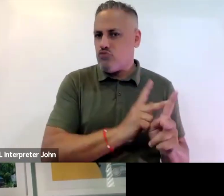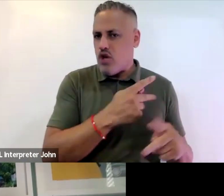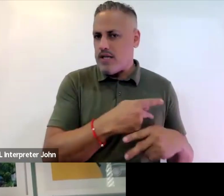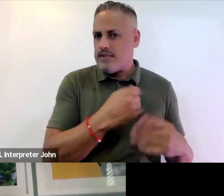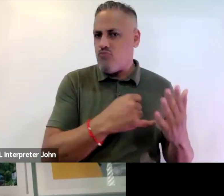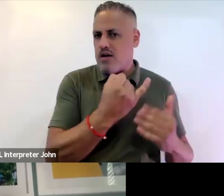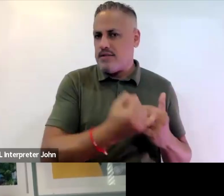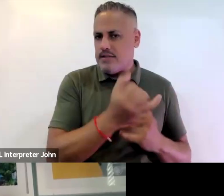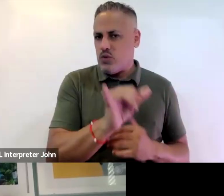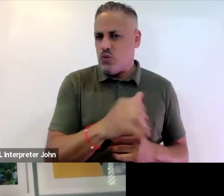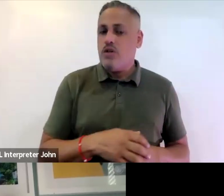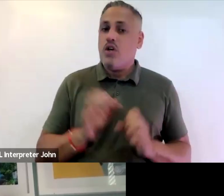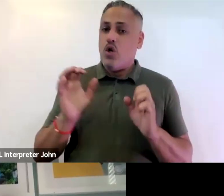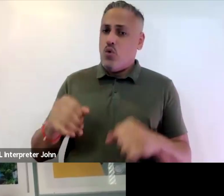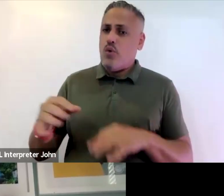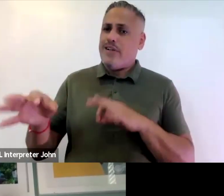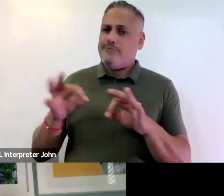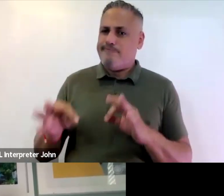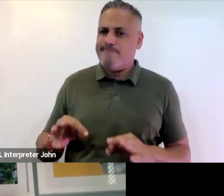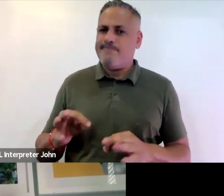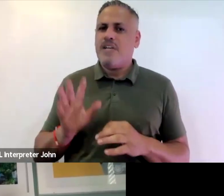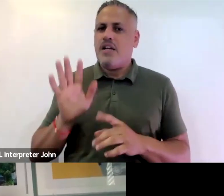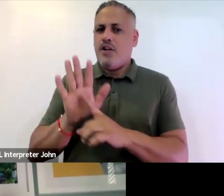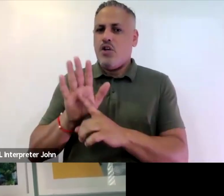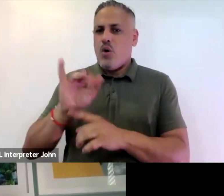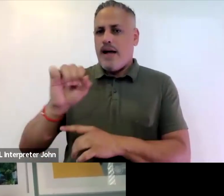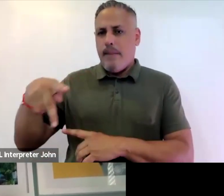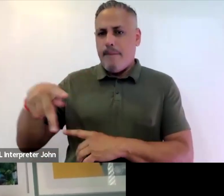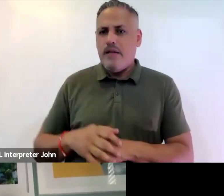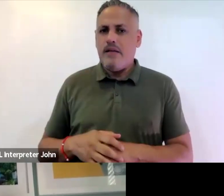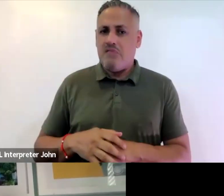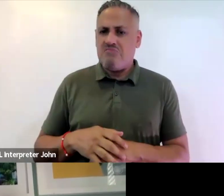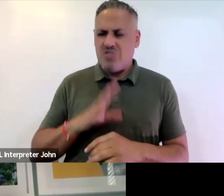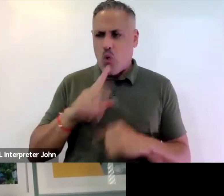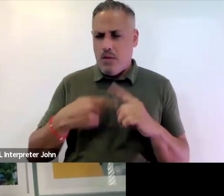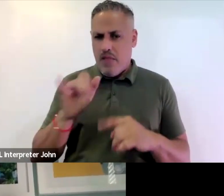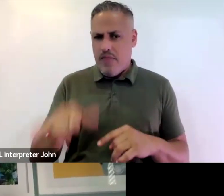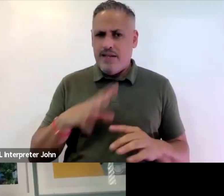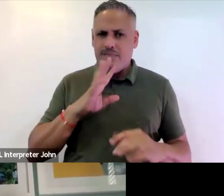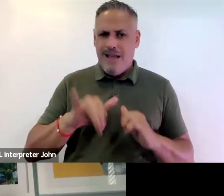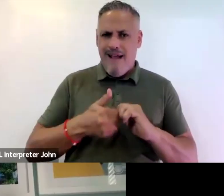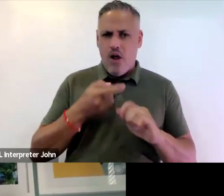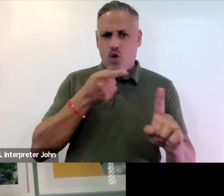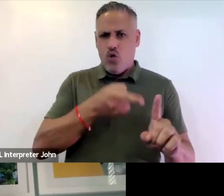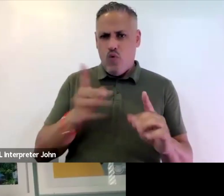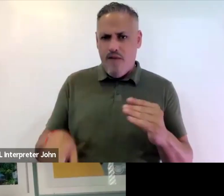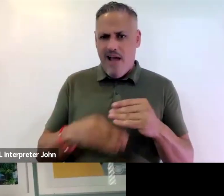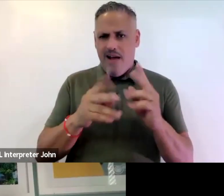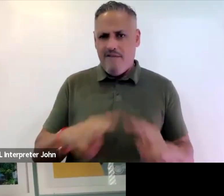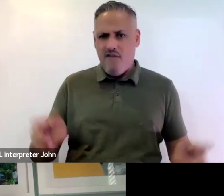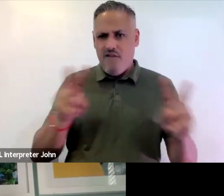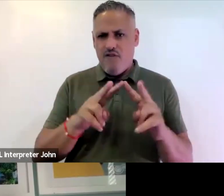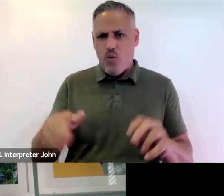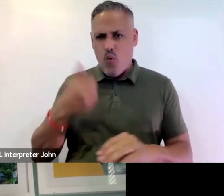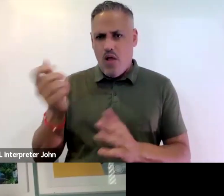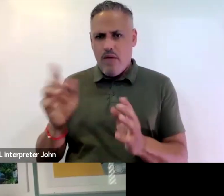well. You can speak about your IP. Like, that's something that we talked about. Speak about the ways that you have added value to